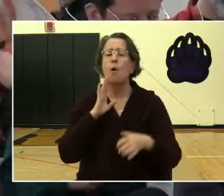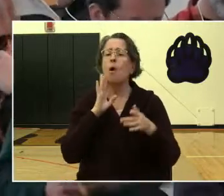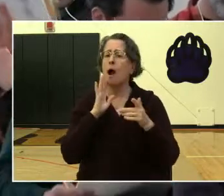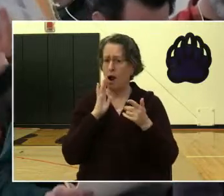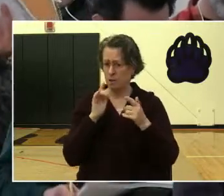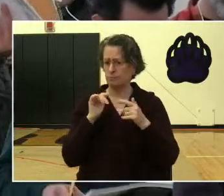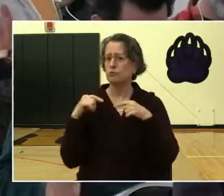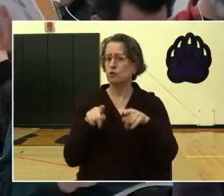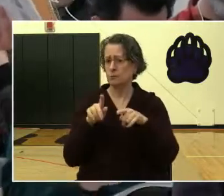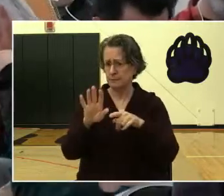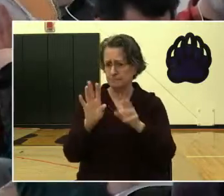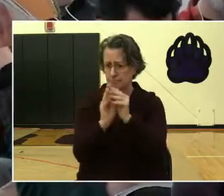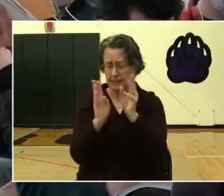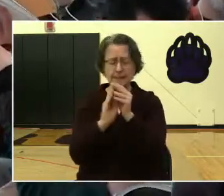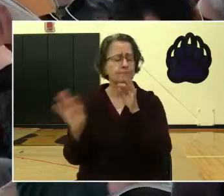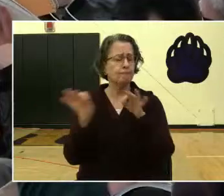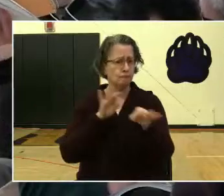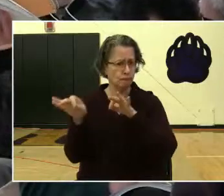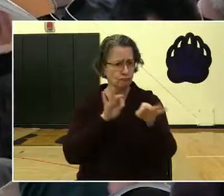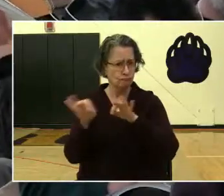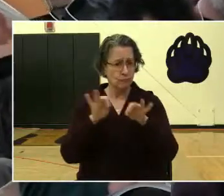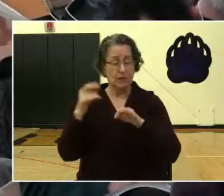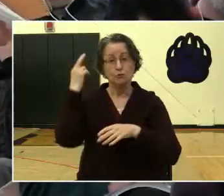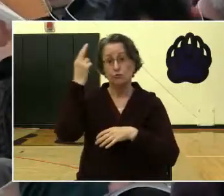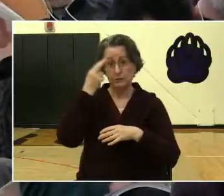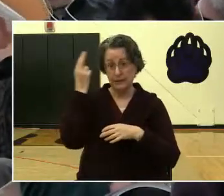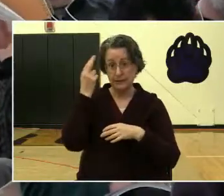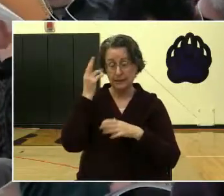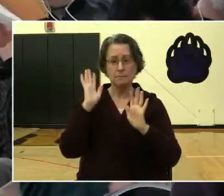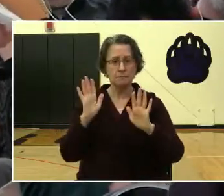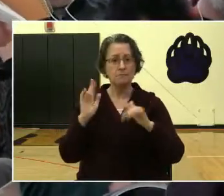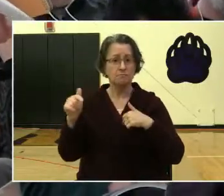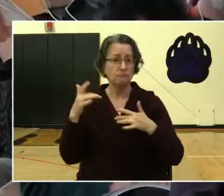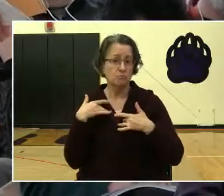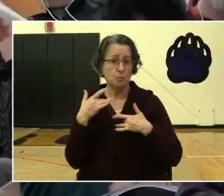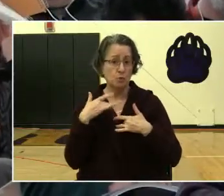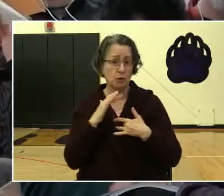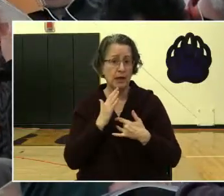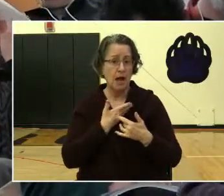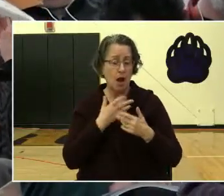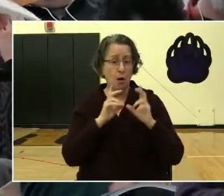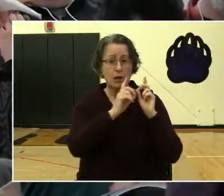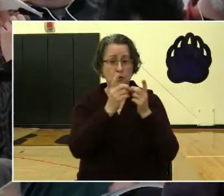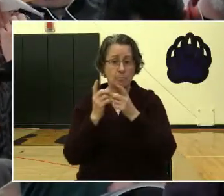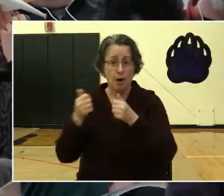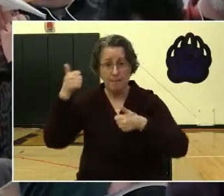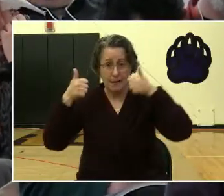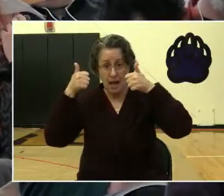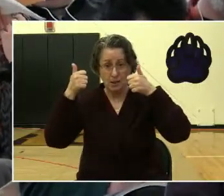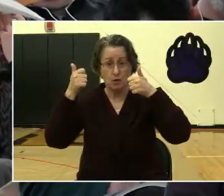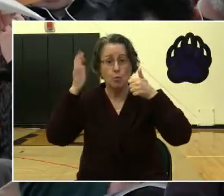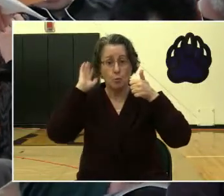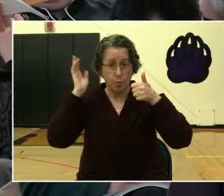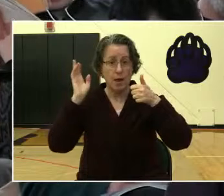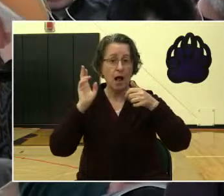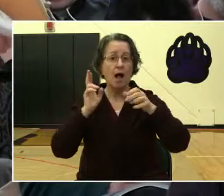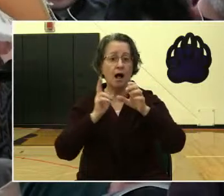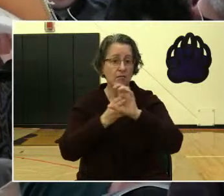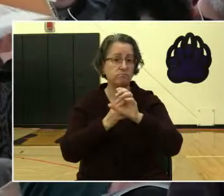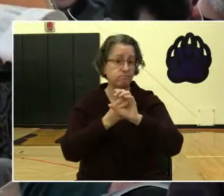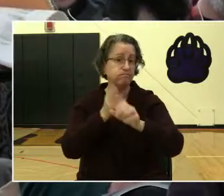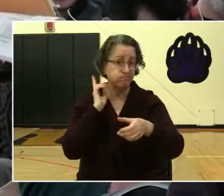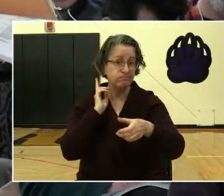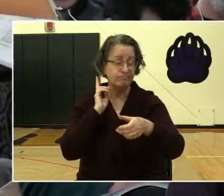increases are happening is because they're worried that our department heads are going to go to other towns so what they did is they